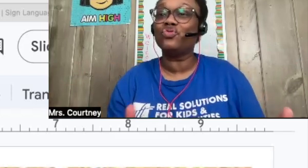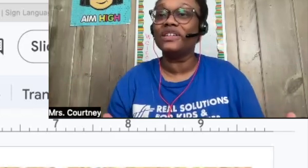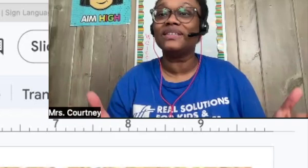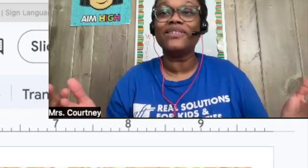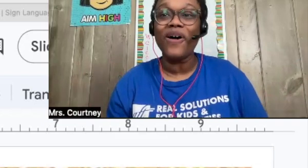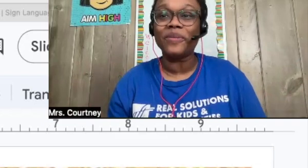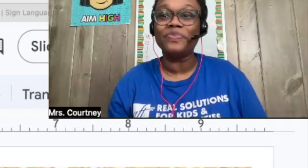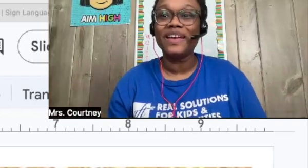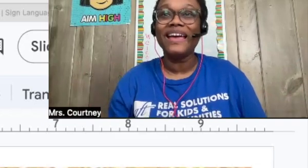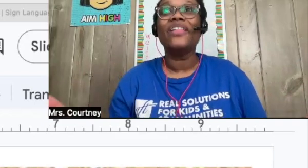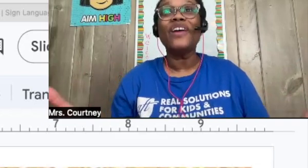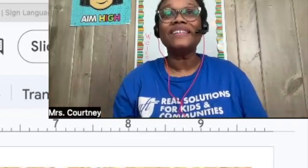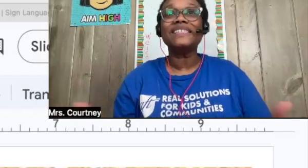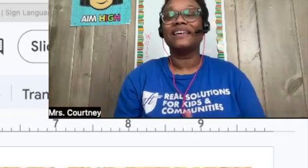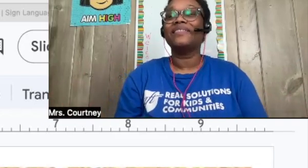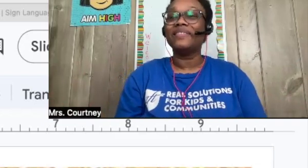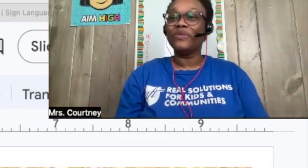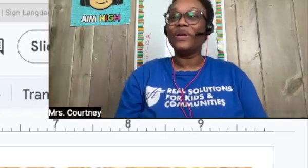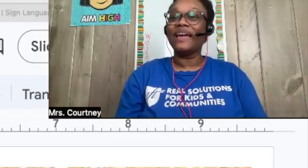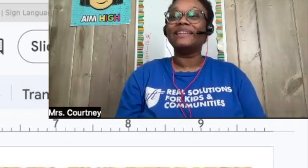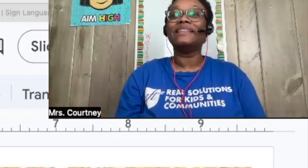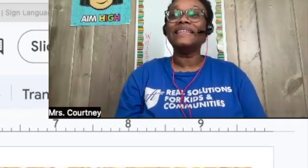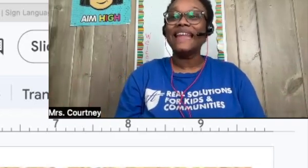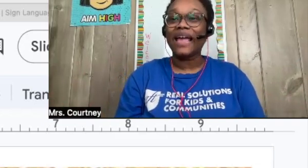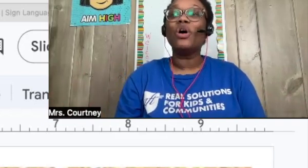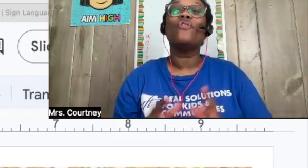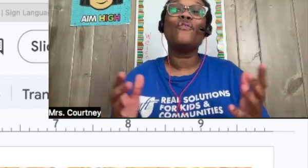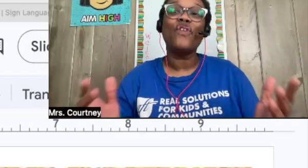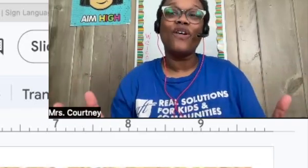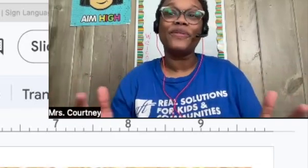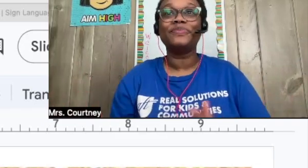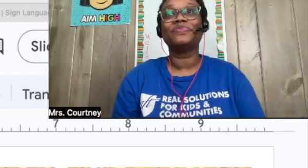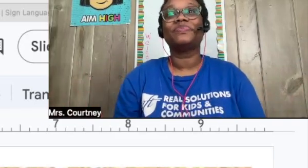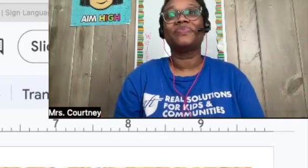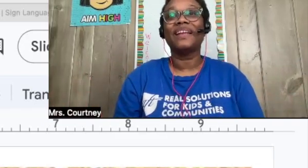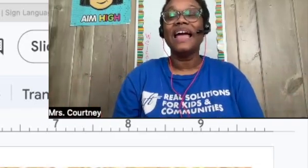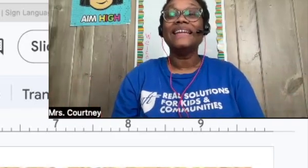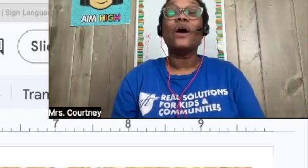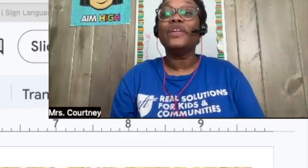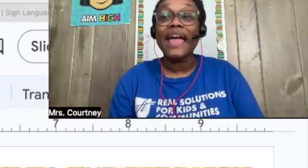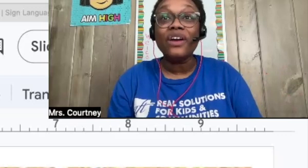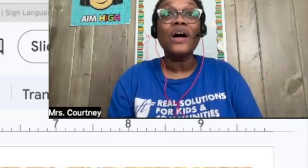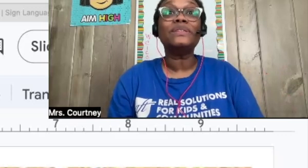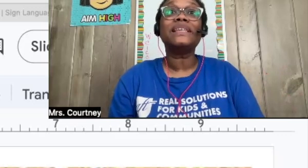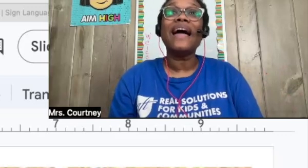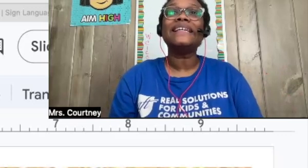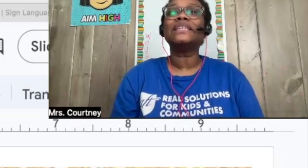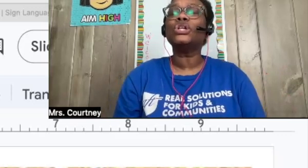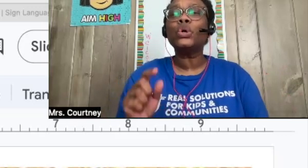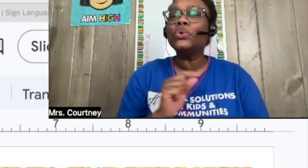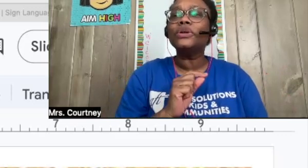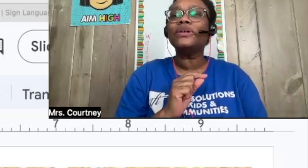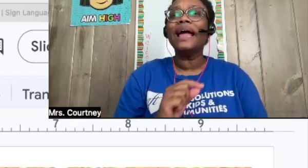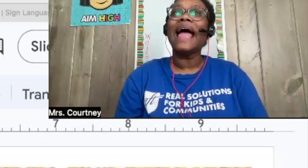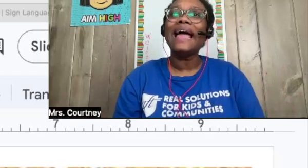types of trees in autumn. Thus, we get the name fall. Now, the air outside gets a